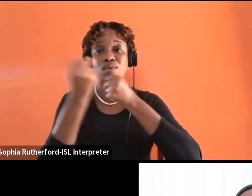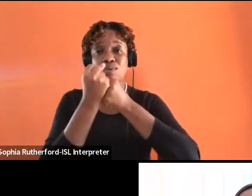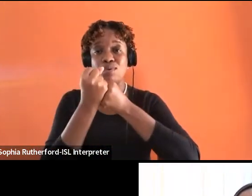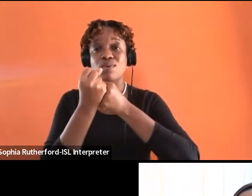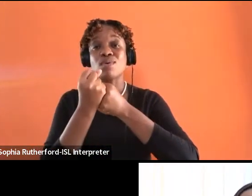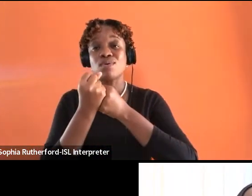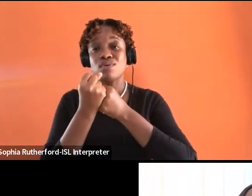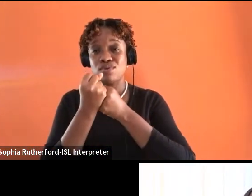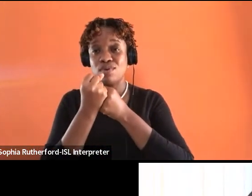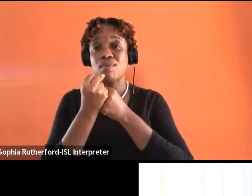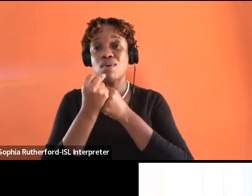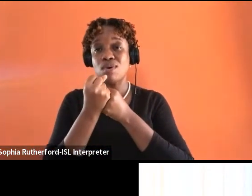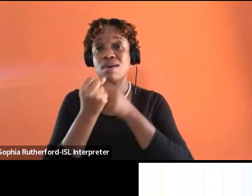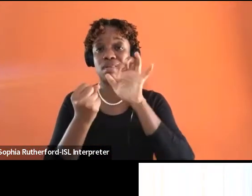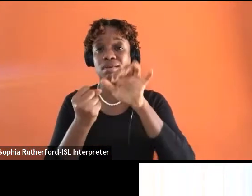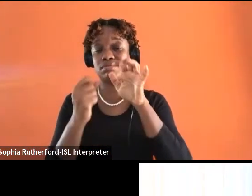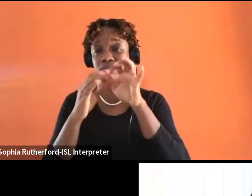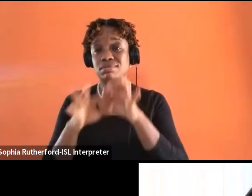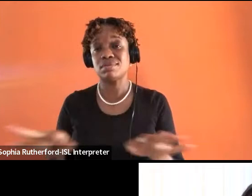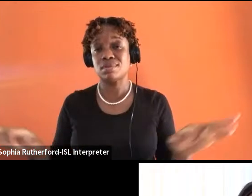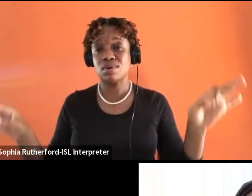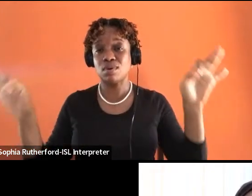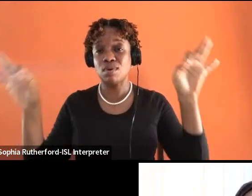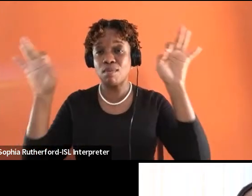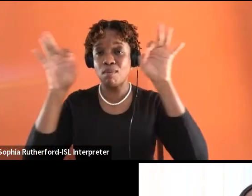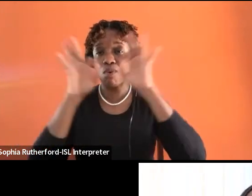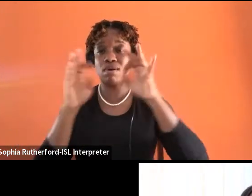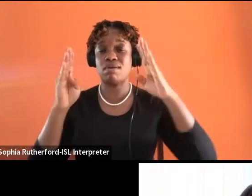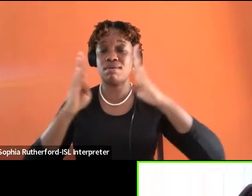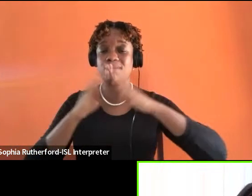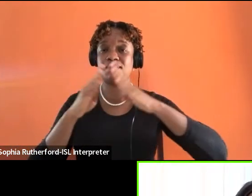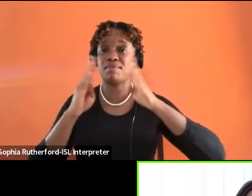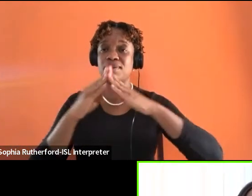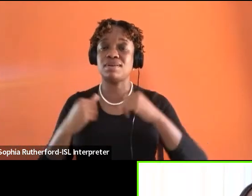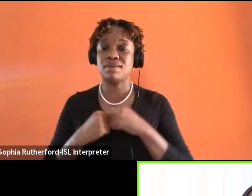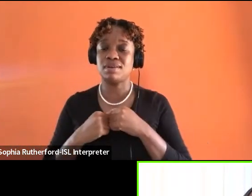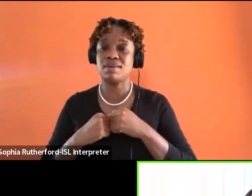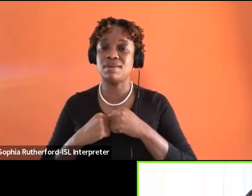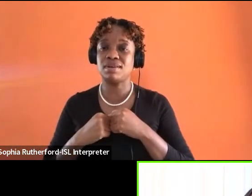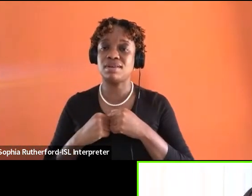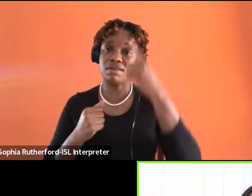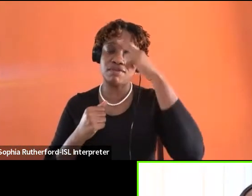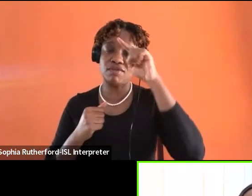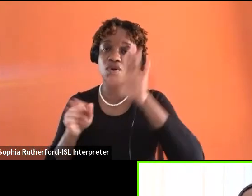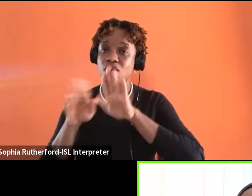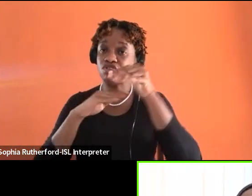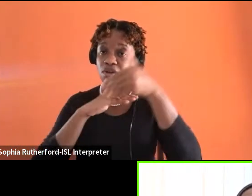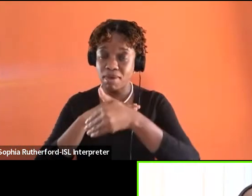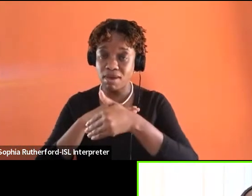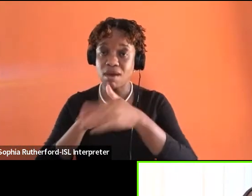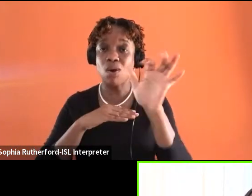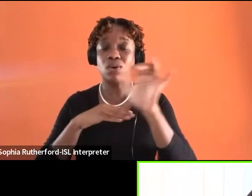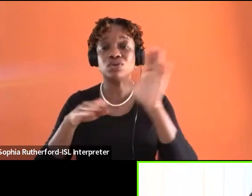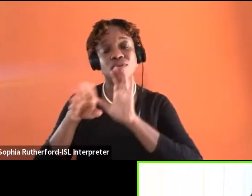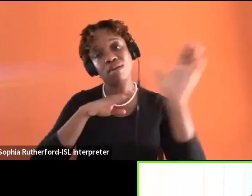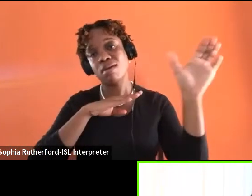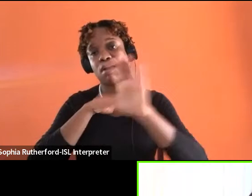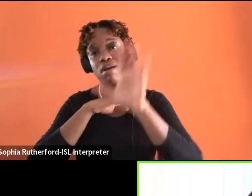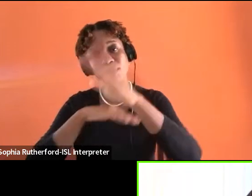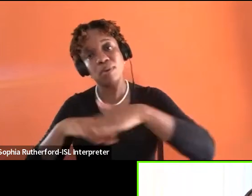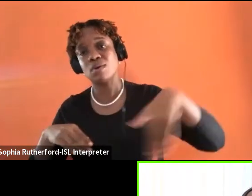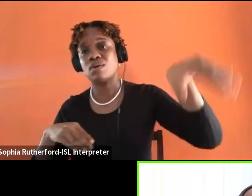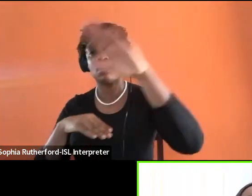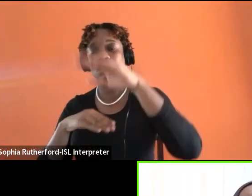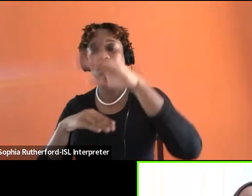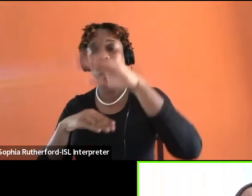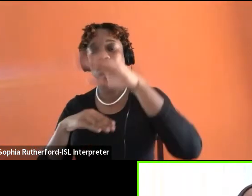very important conference for Jamaica and for the entire Caribbean, and for